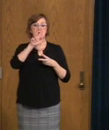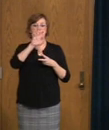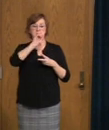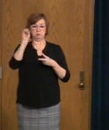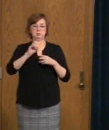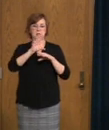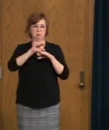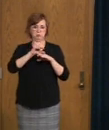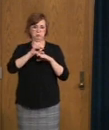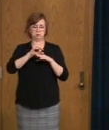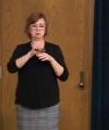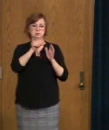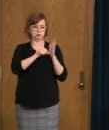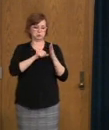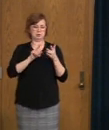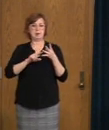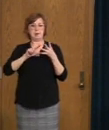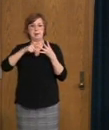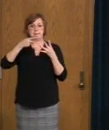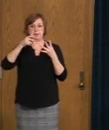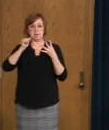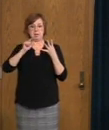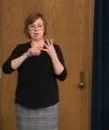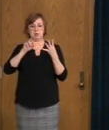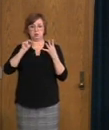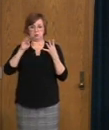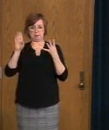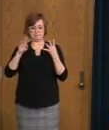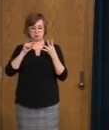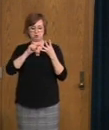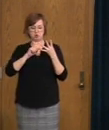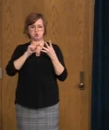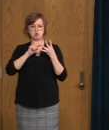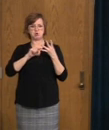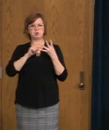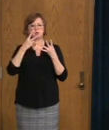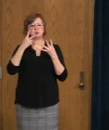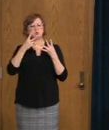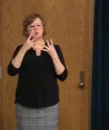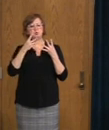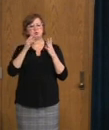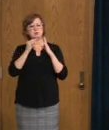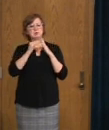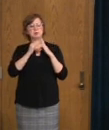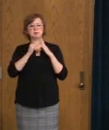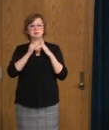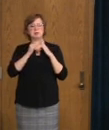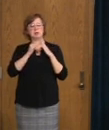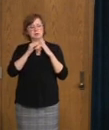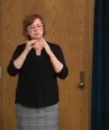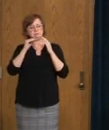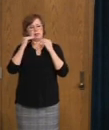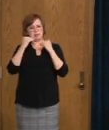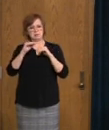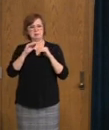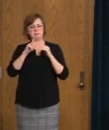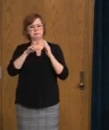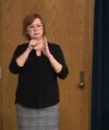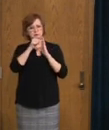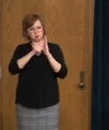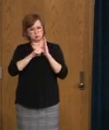also Prince Albert and North Battleford, where they've essentially limited all of their surgeries to urgent, emergent, and